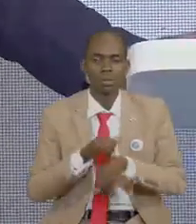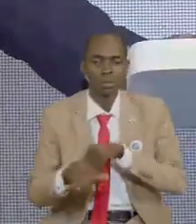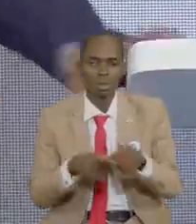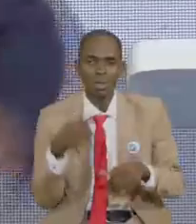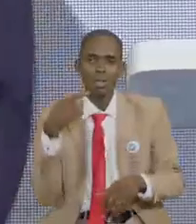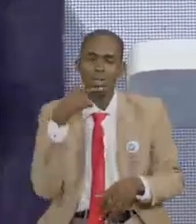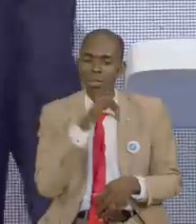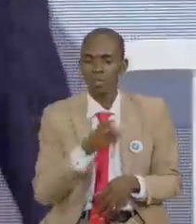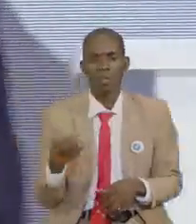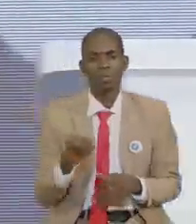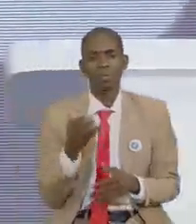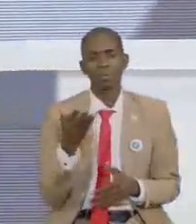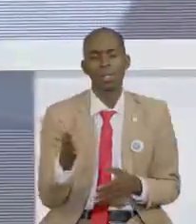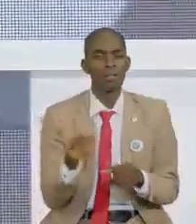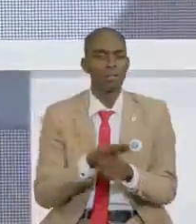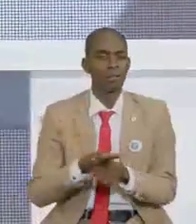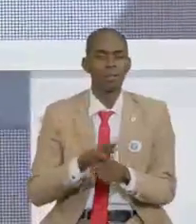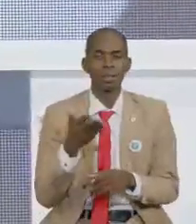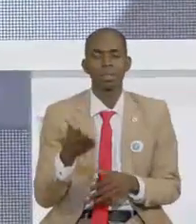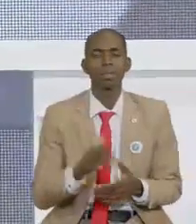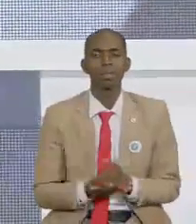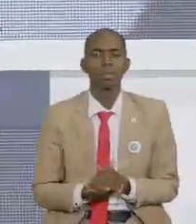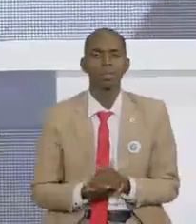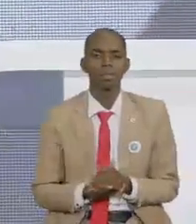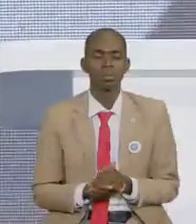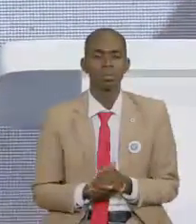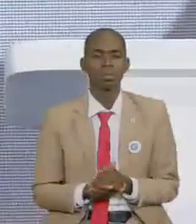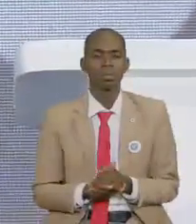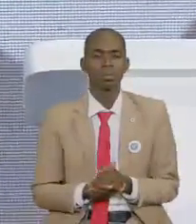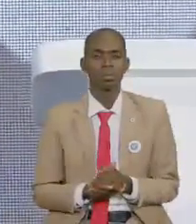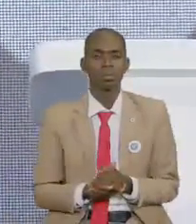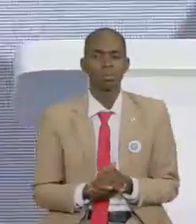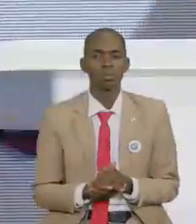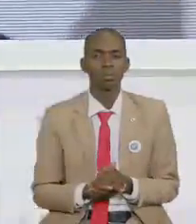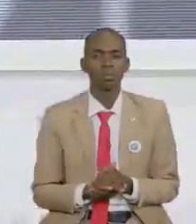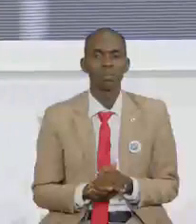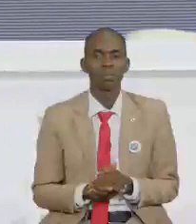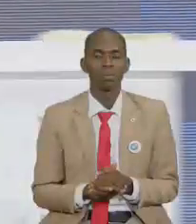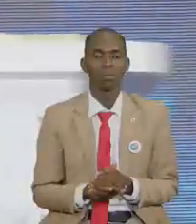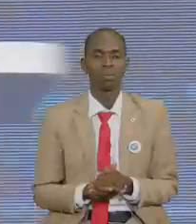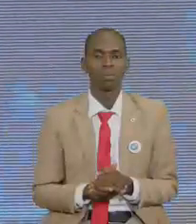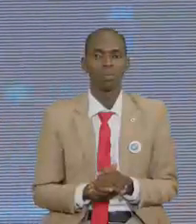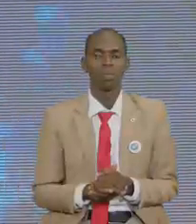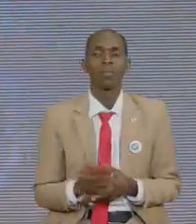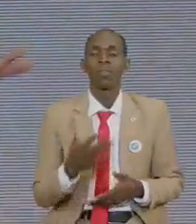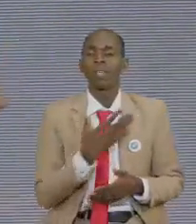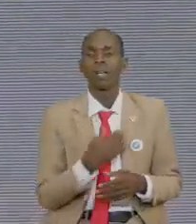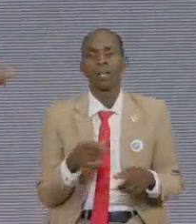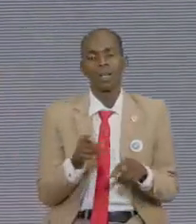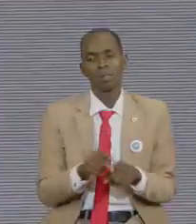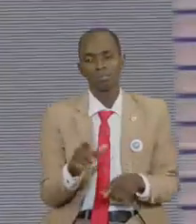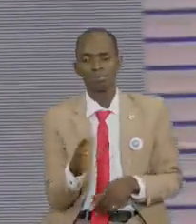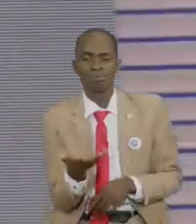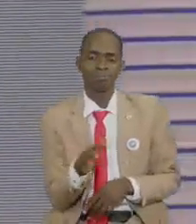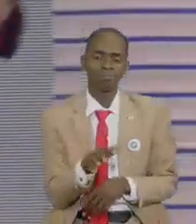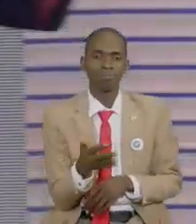hypocrisy. And like a chameleon, he has taken, or she